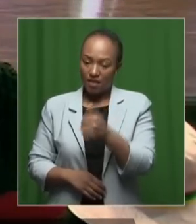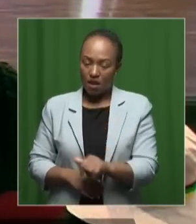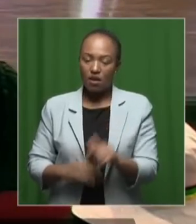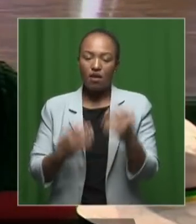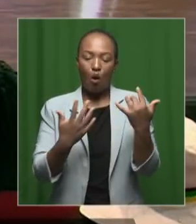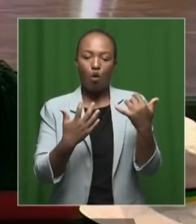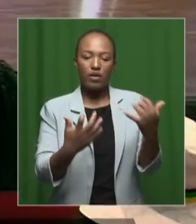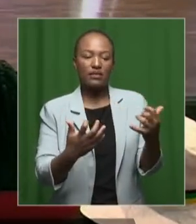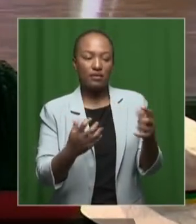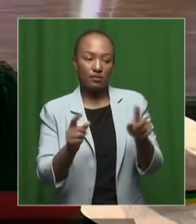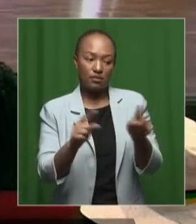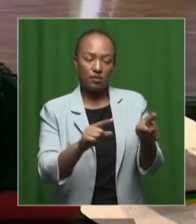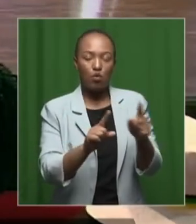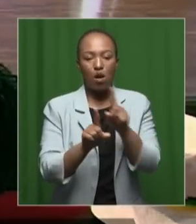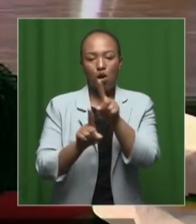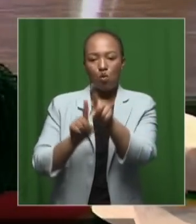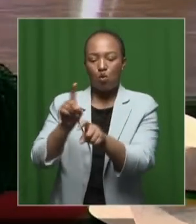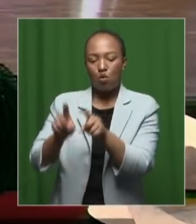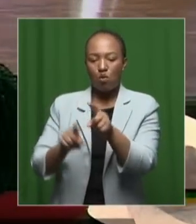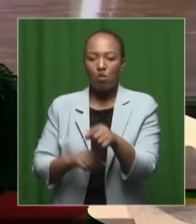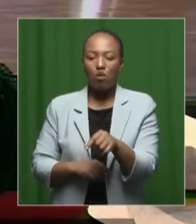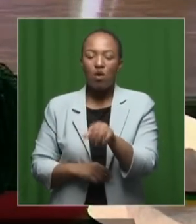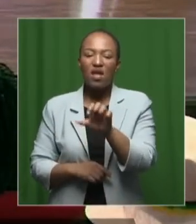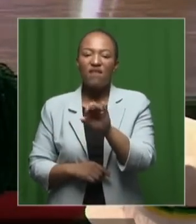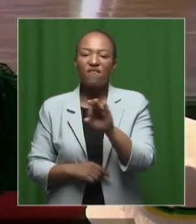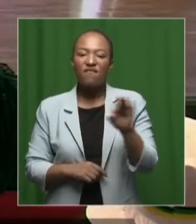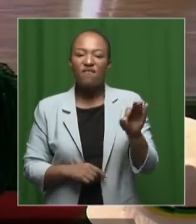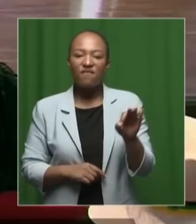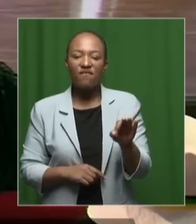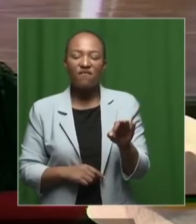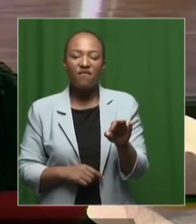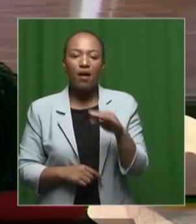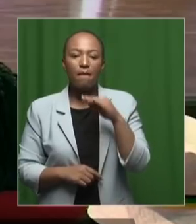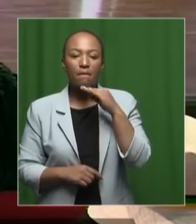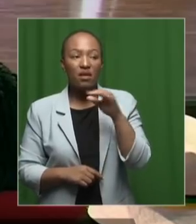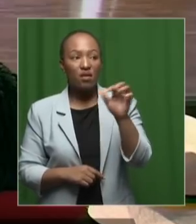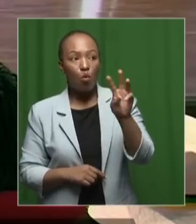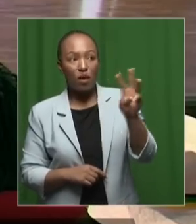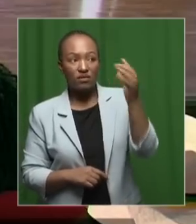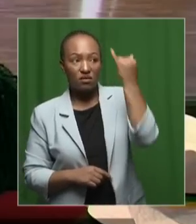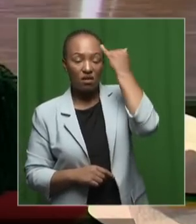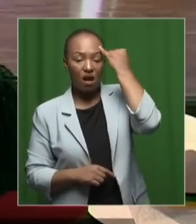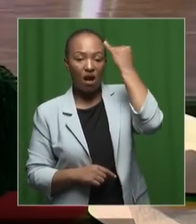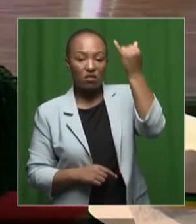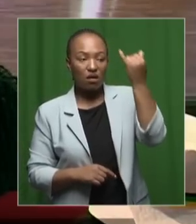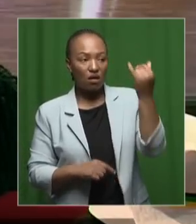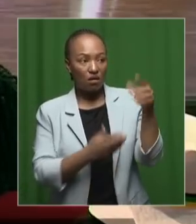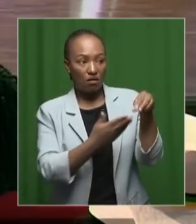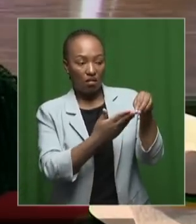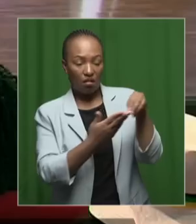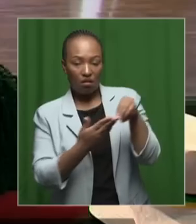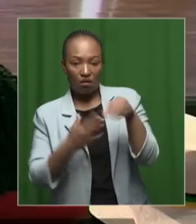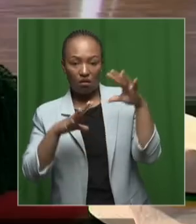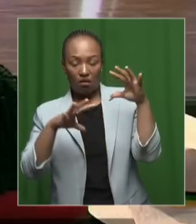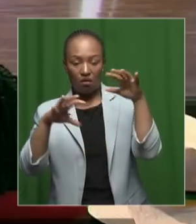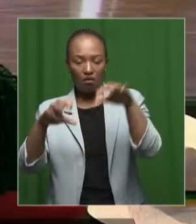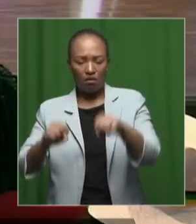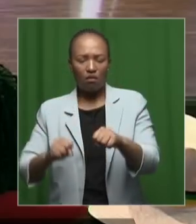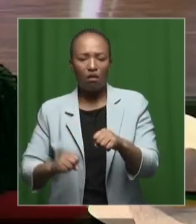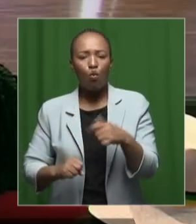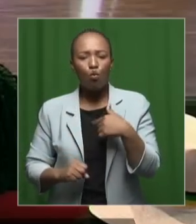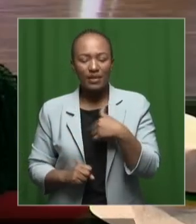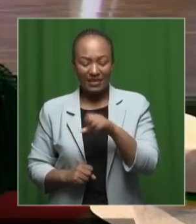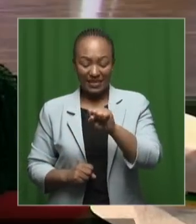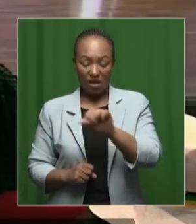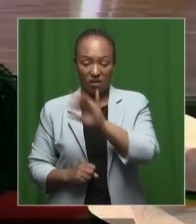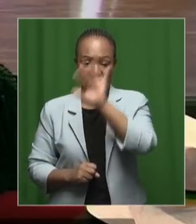very important point to make is that the EFF is not a proxy for imperialists. We are here to drive an agenda of South Africa and